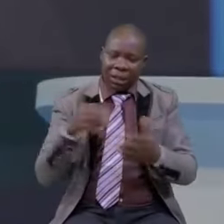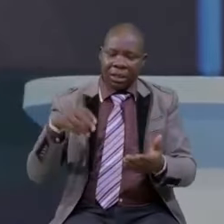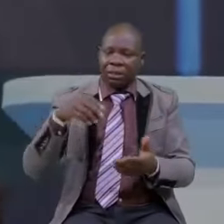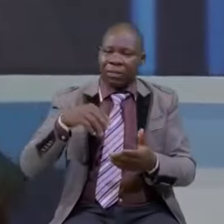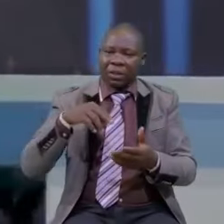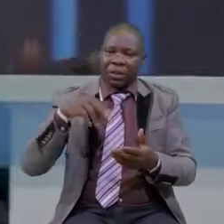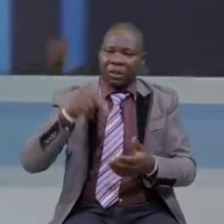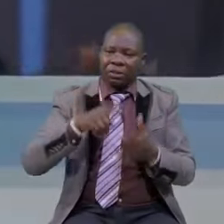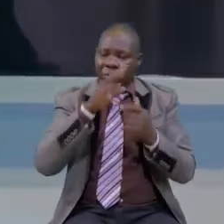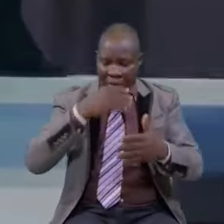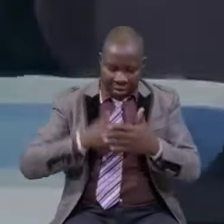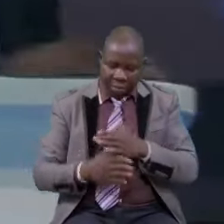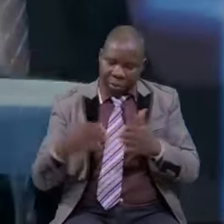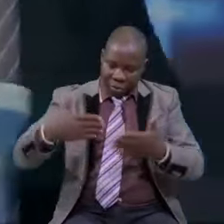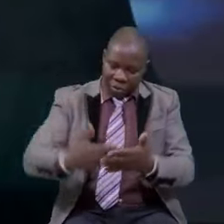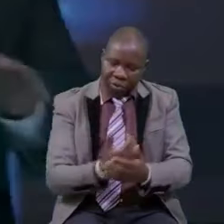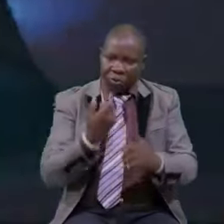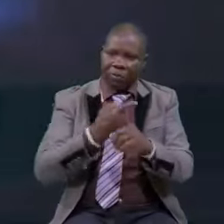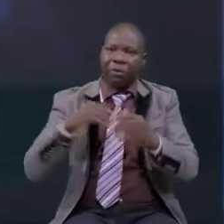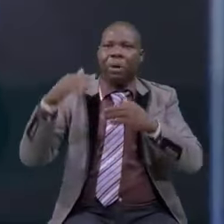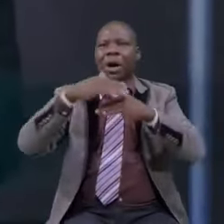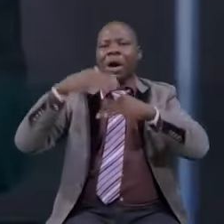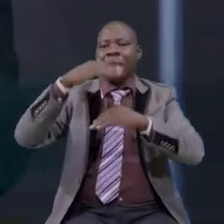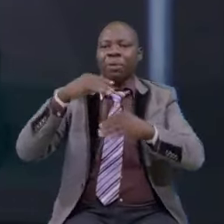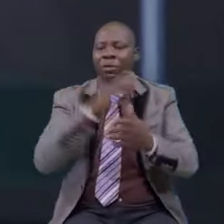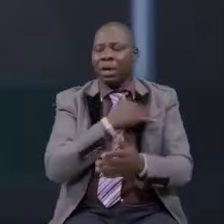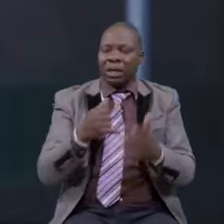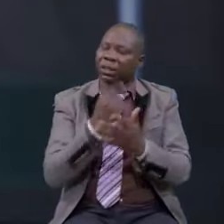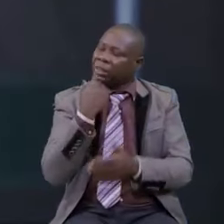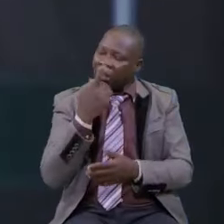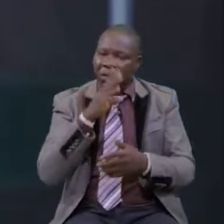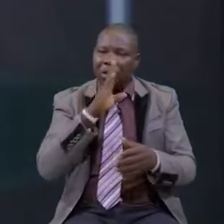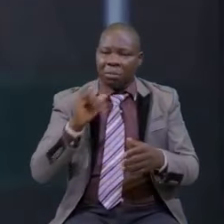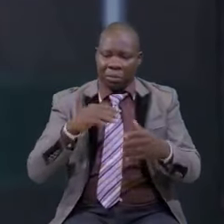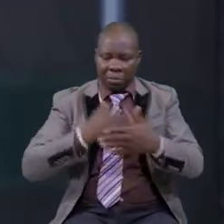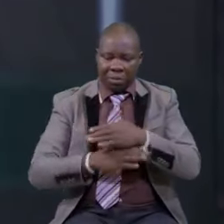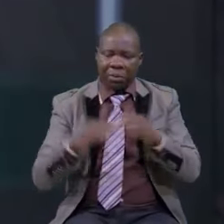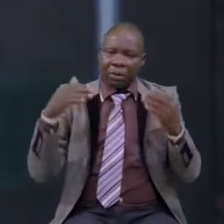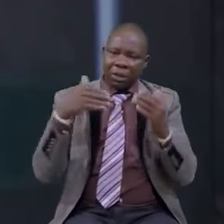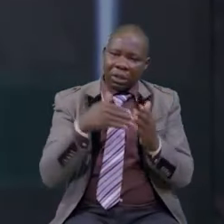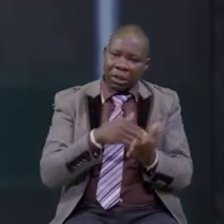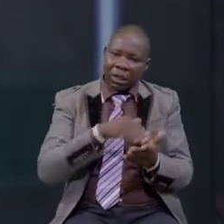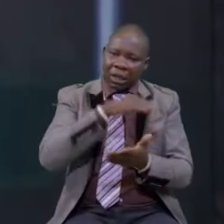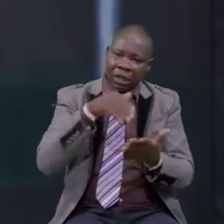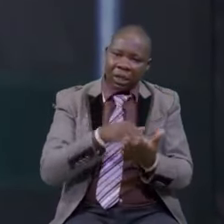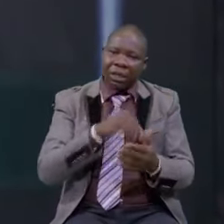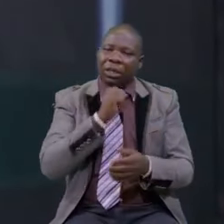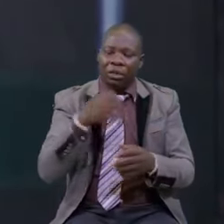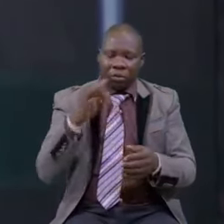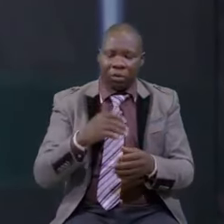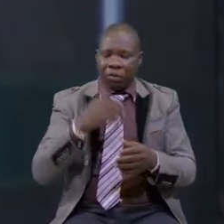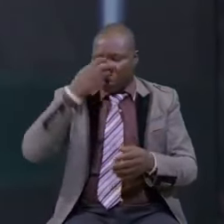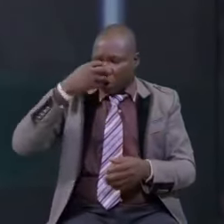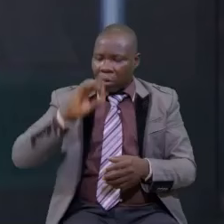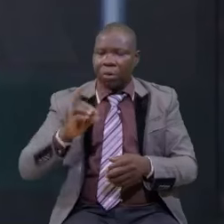anew, born from above. And it says, being born again, not of corruptible seed,